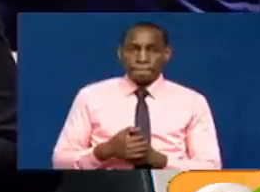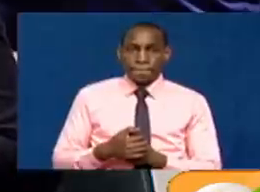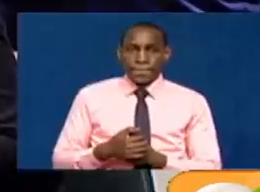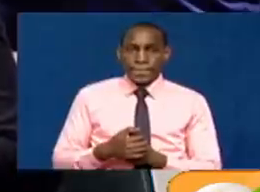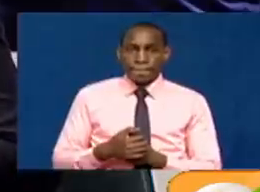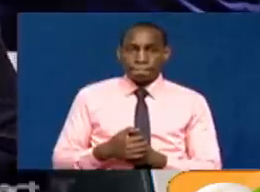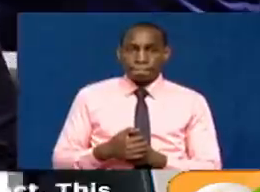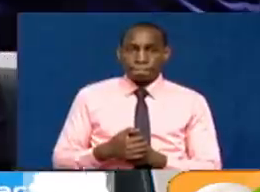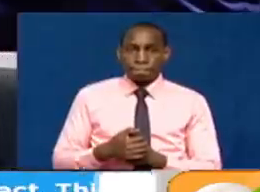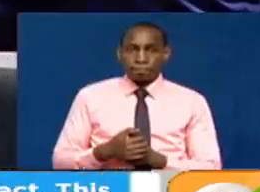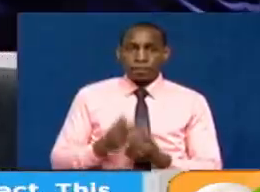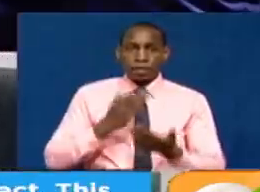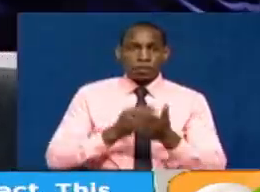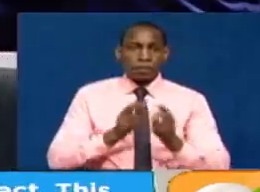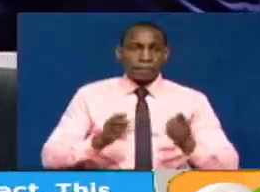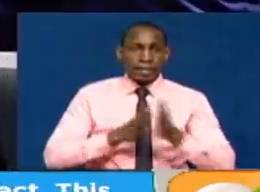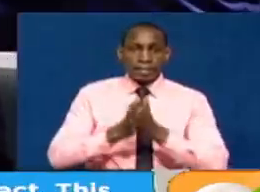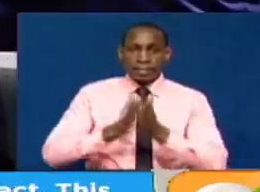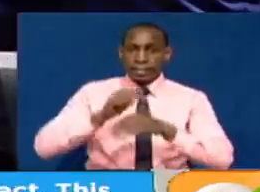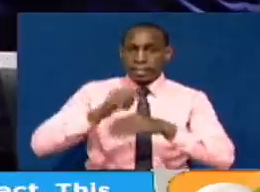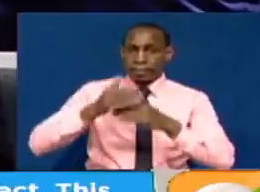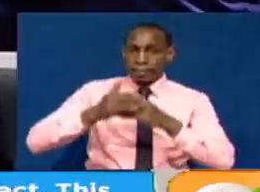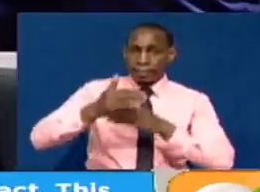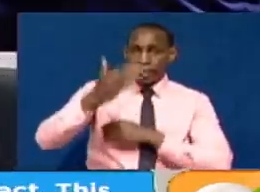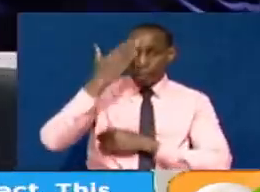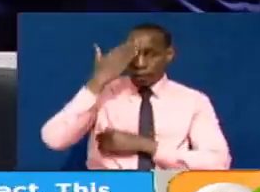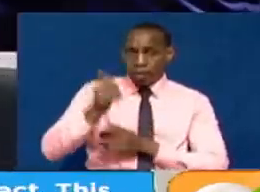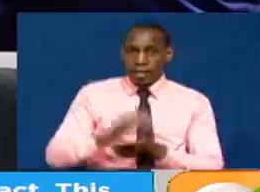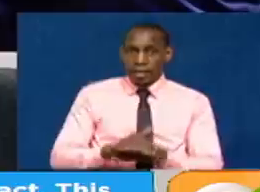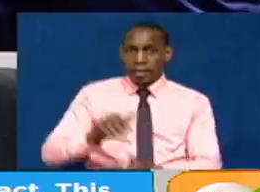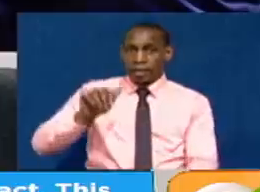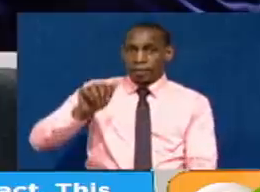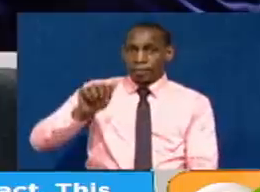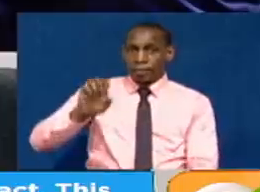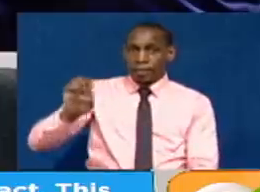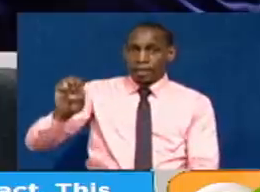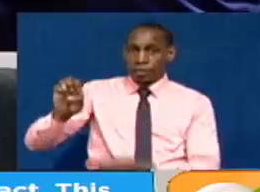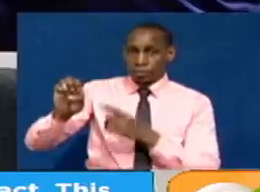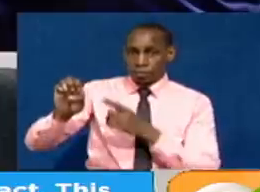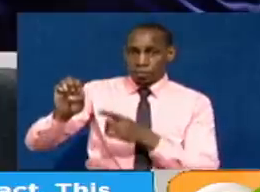So, very interesting times ahead, because she's not just going to be